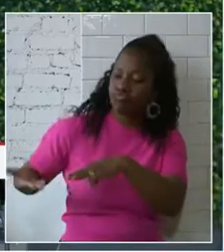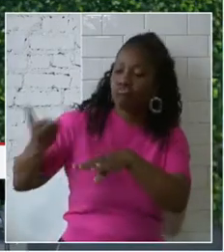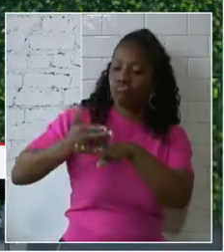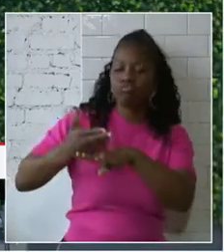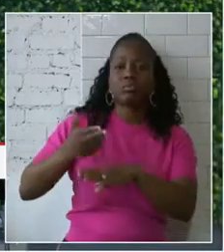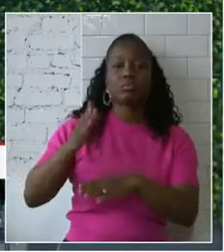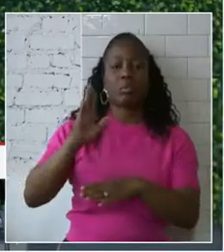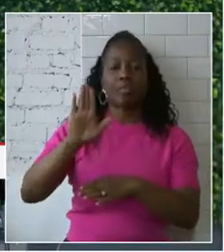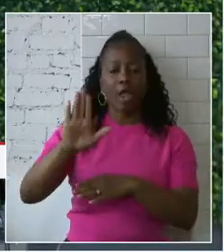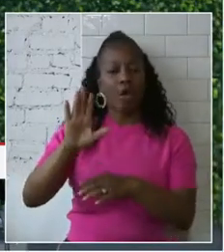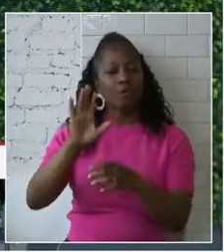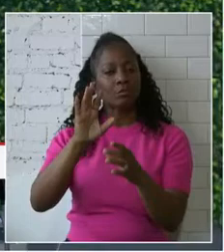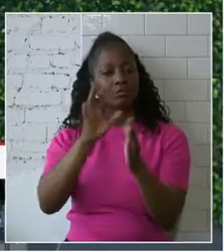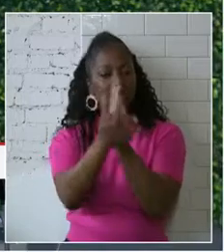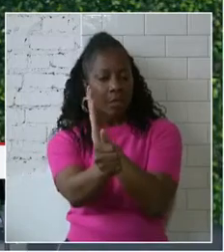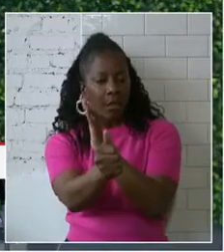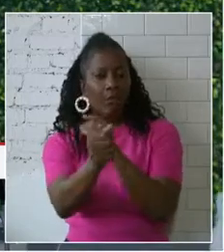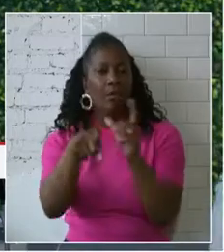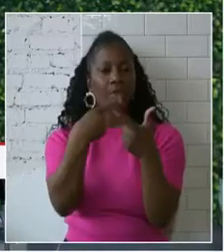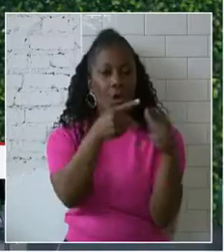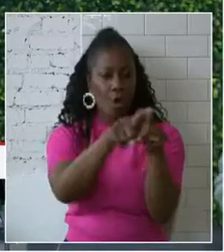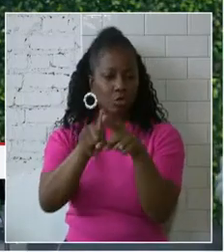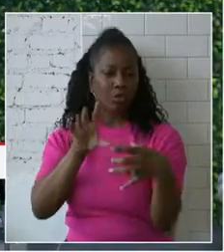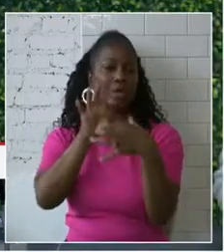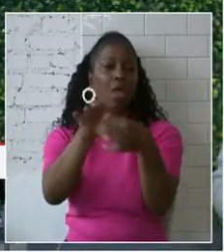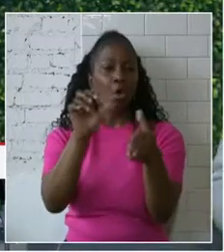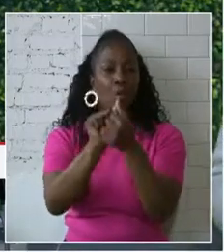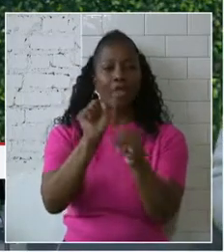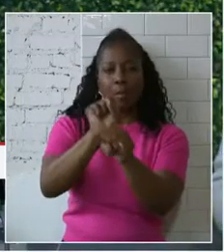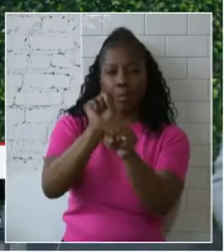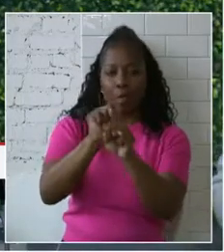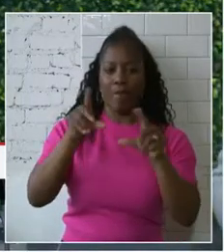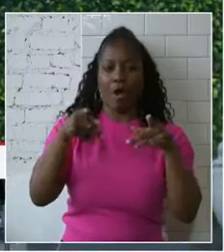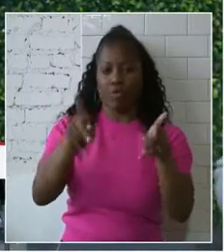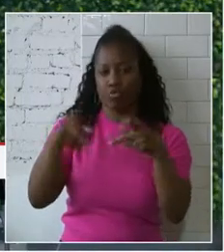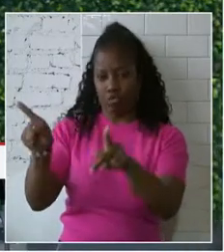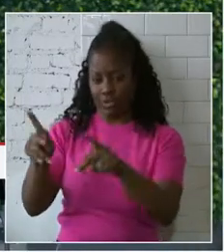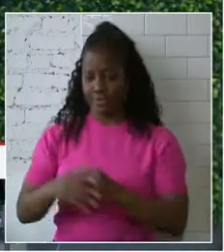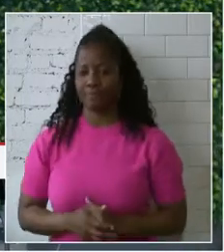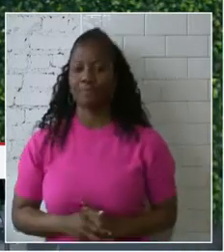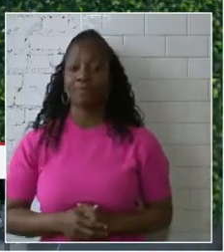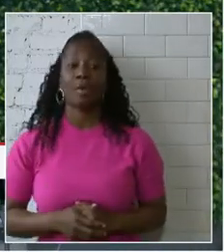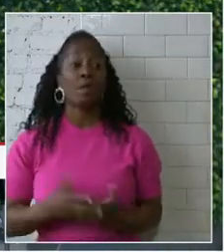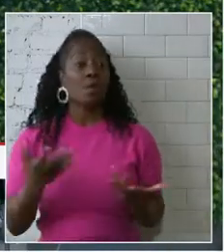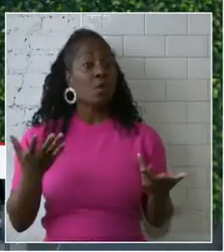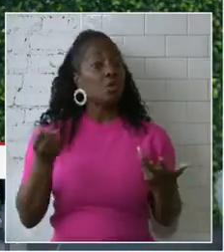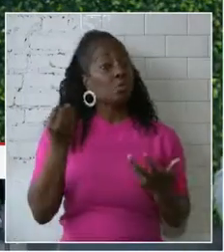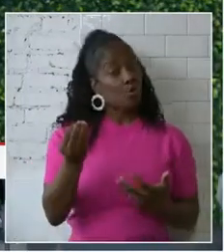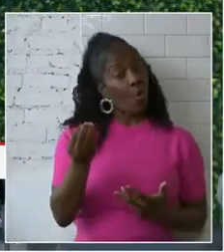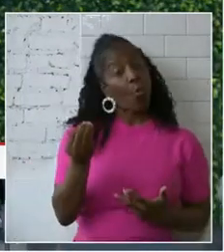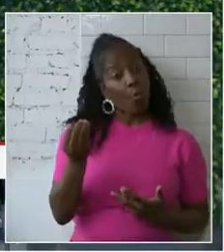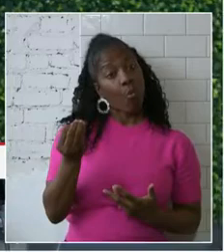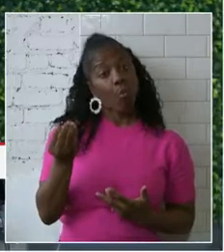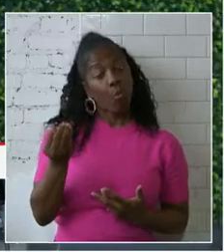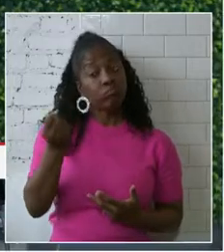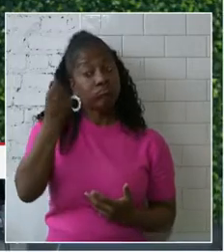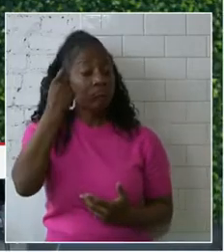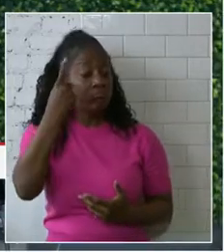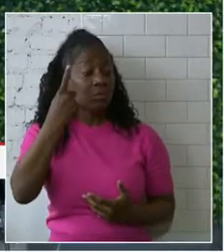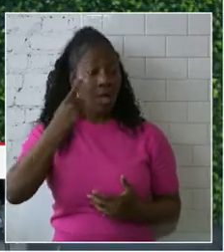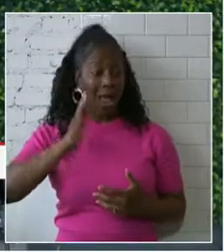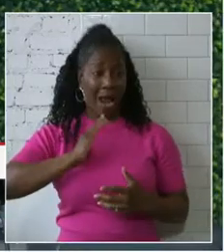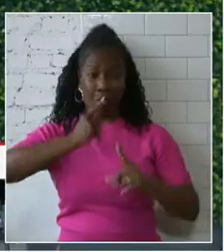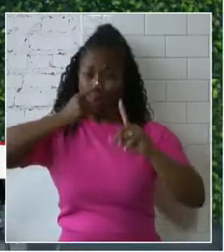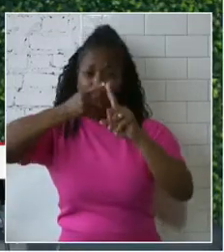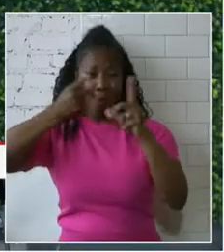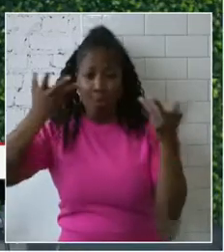set and then connect them to employment opportunities. So in addition to that, our primary goal is